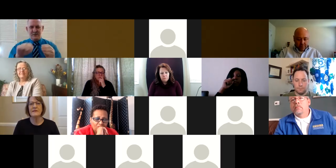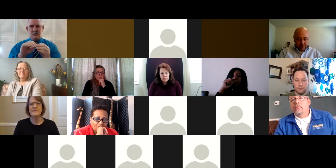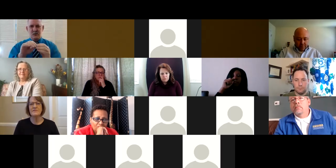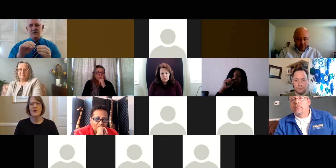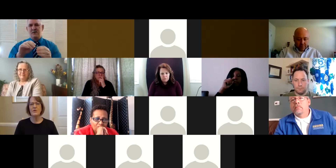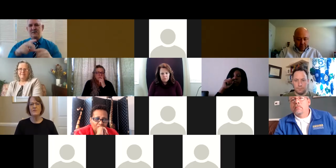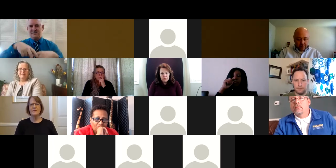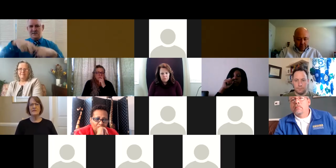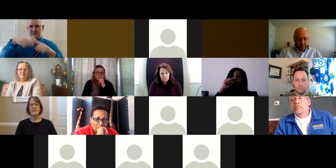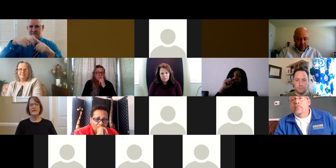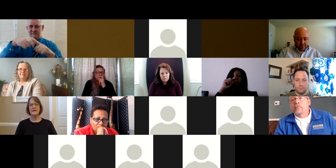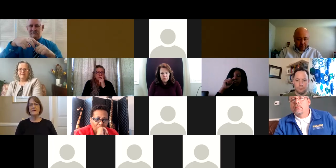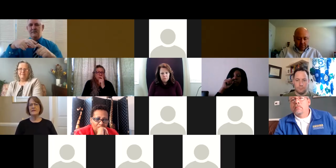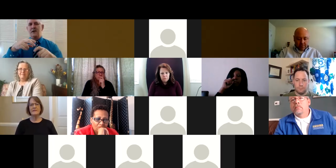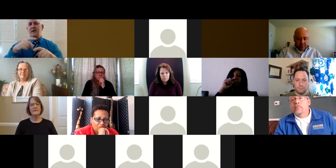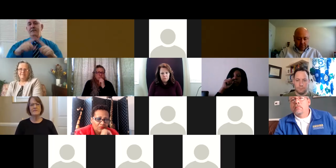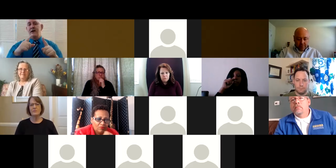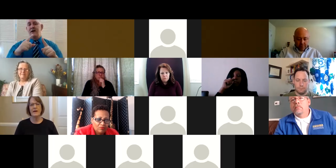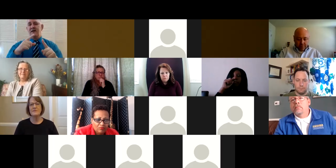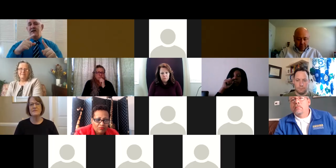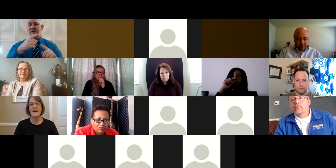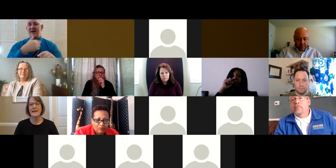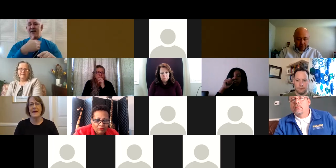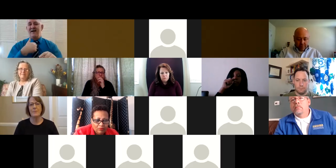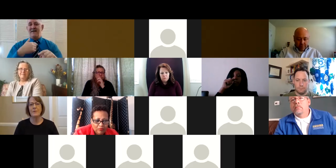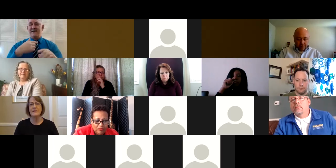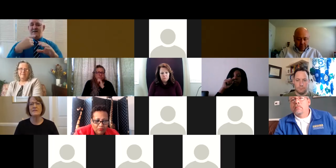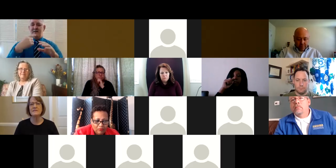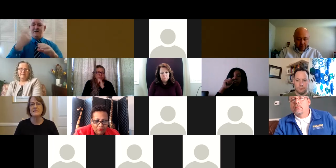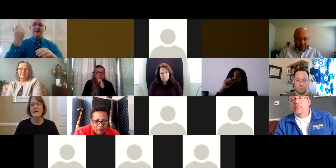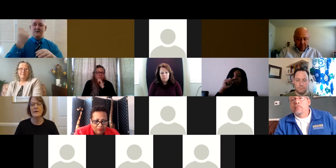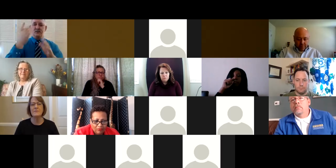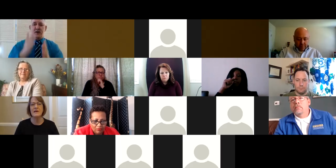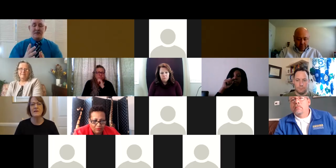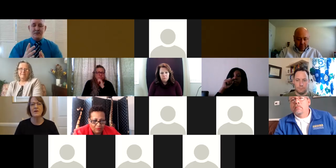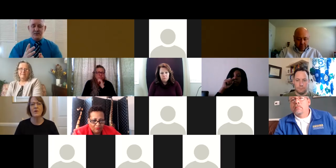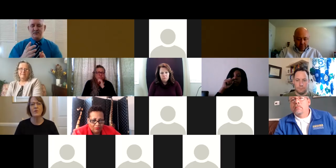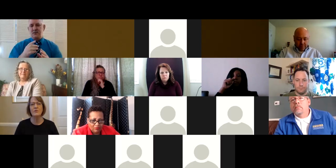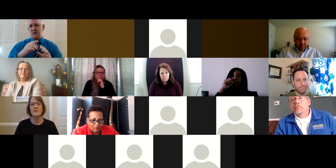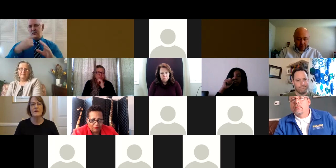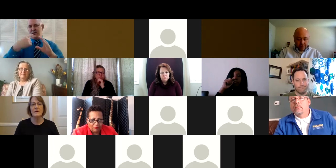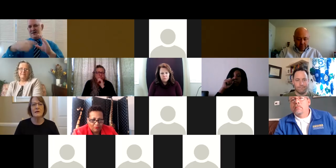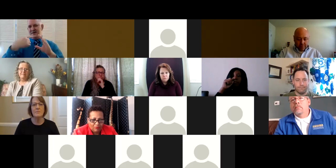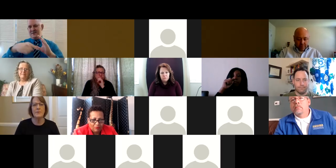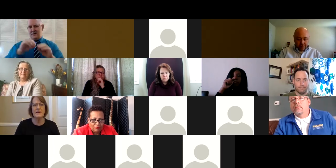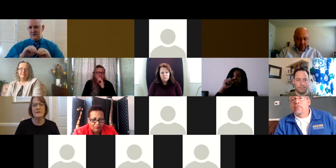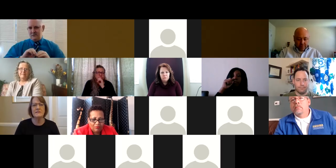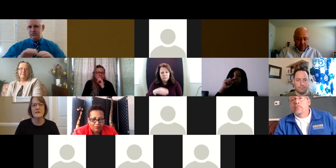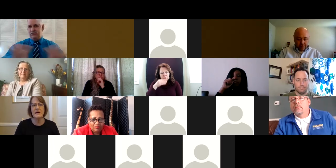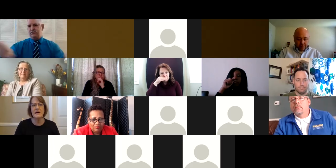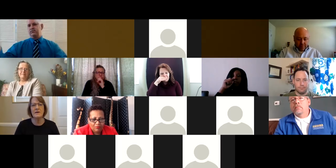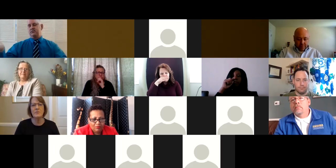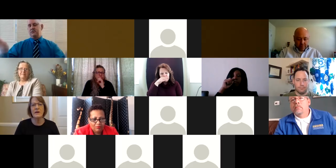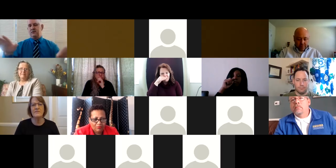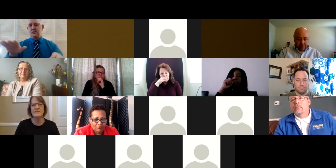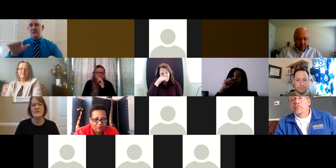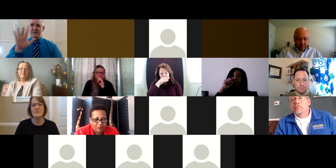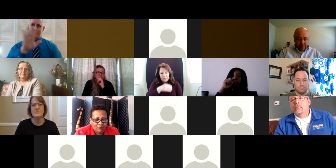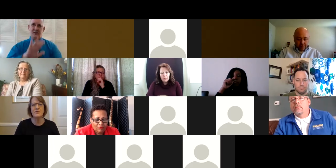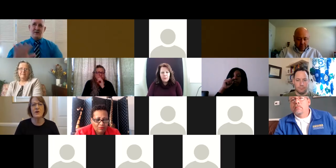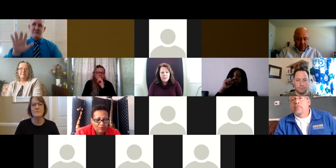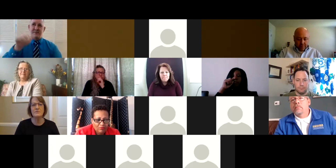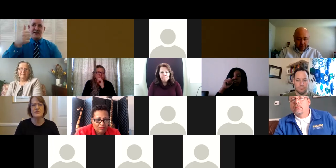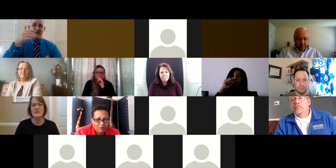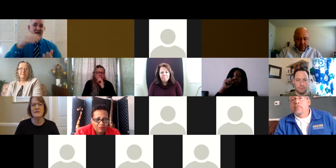But because of COVID, RAM is not happening at this time. It's on hold. But we have